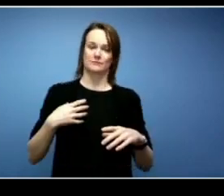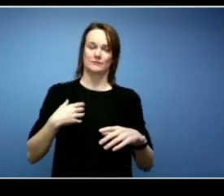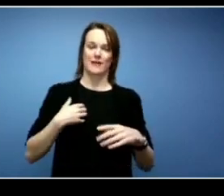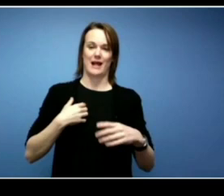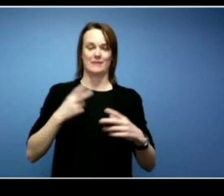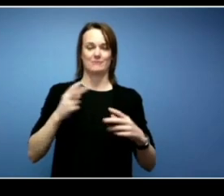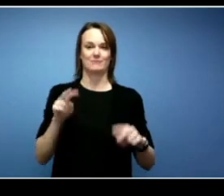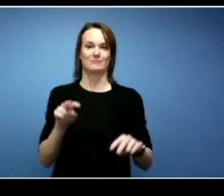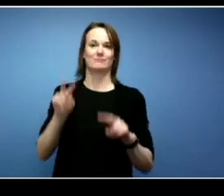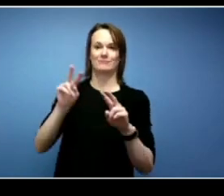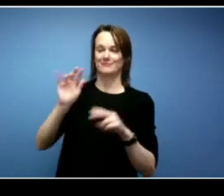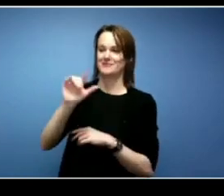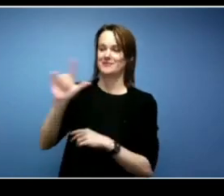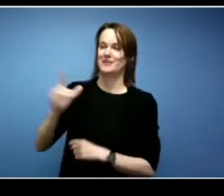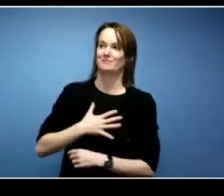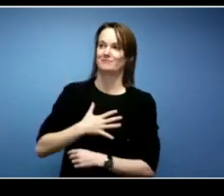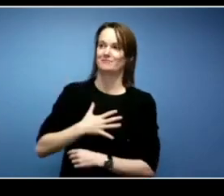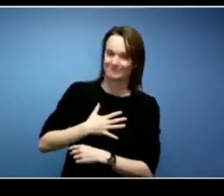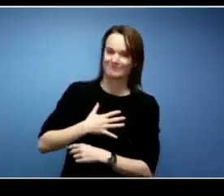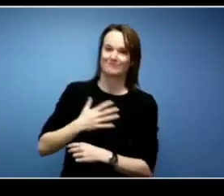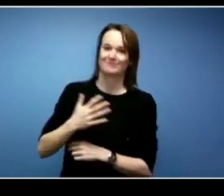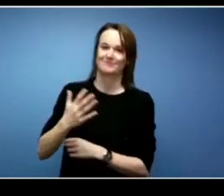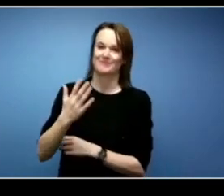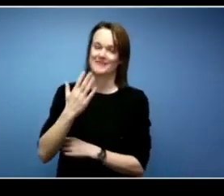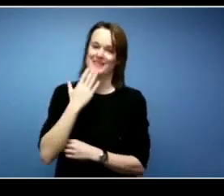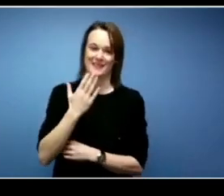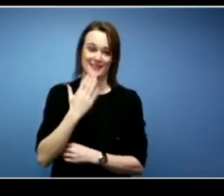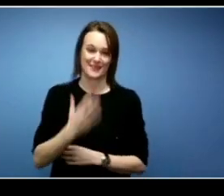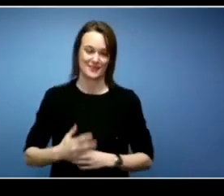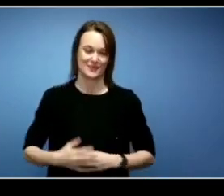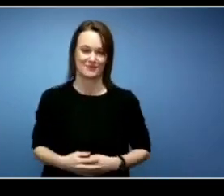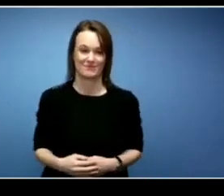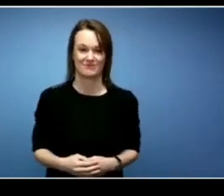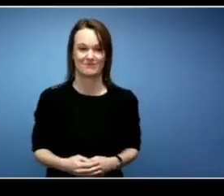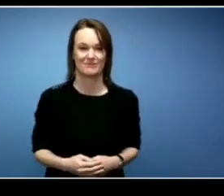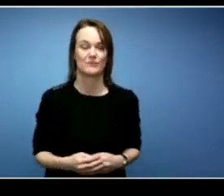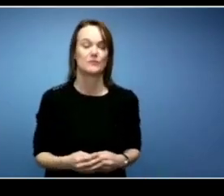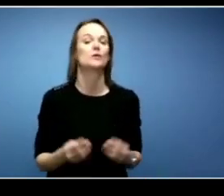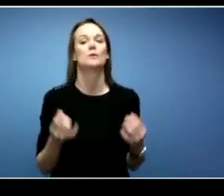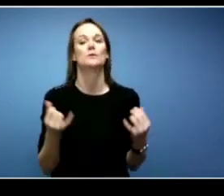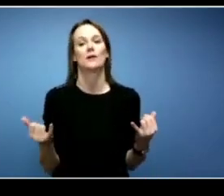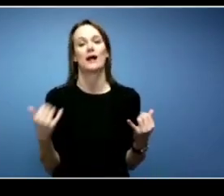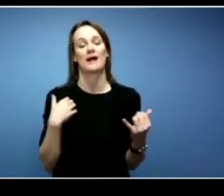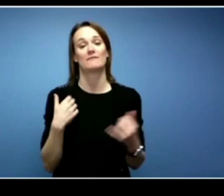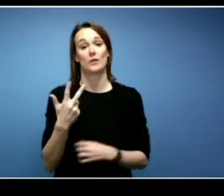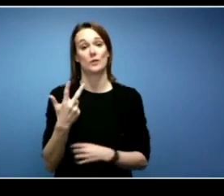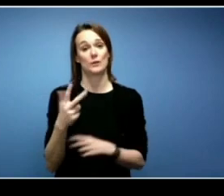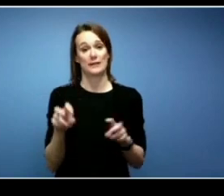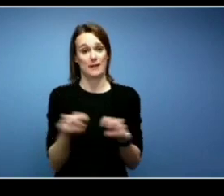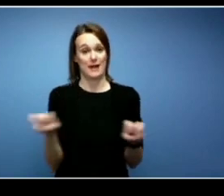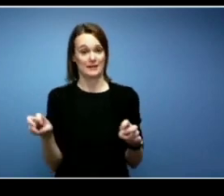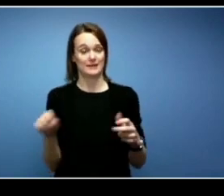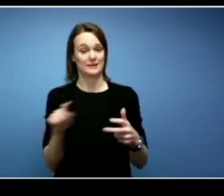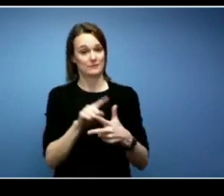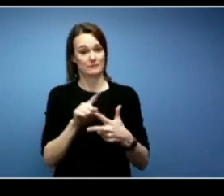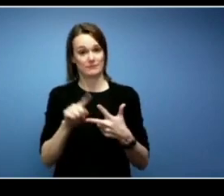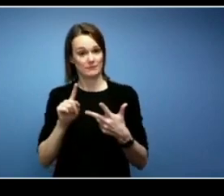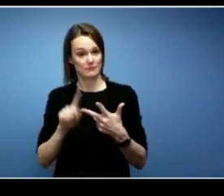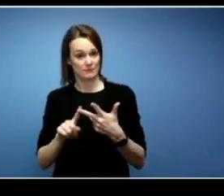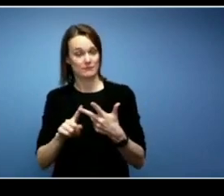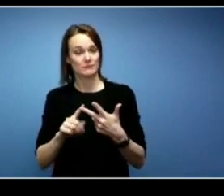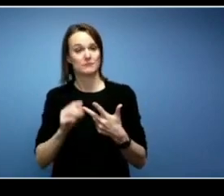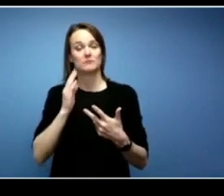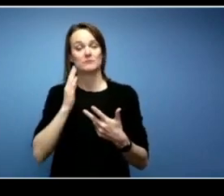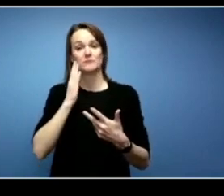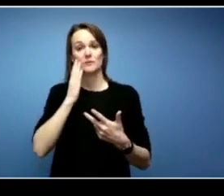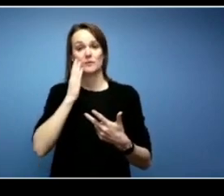someone I look up to, so I really appreciate that. So today we have three panelists. Each will be asked and directed